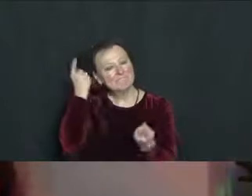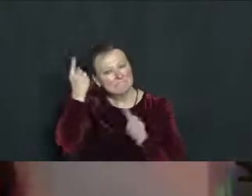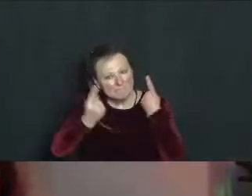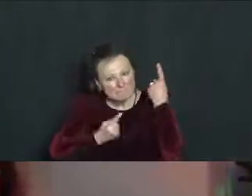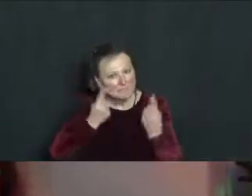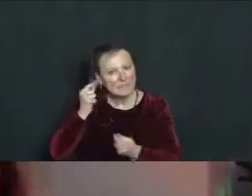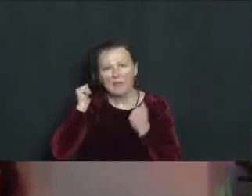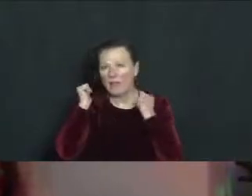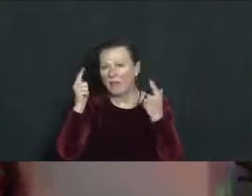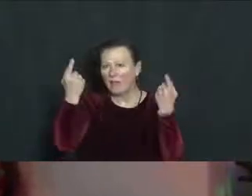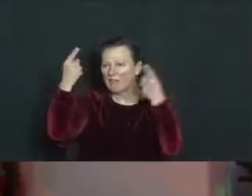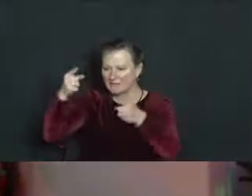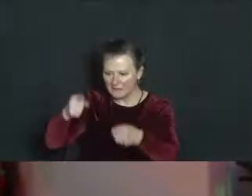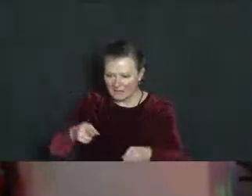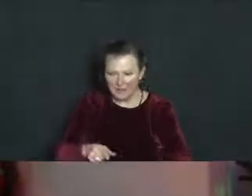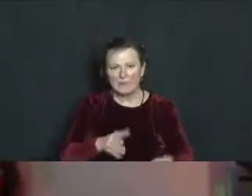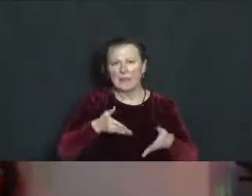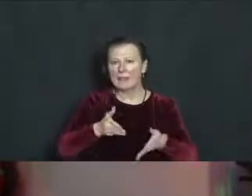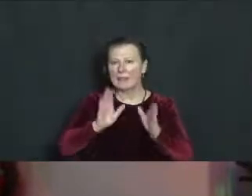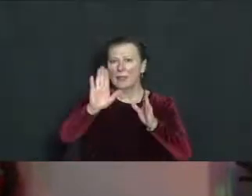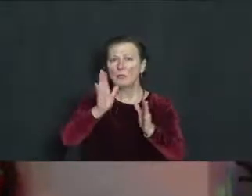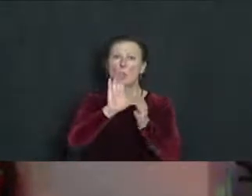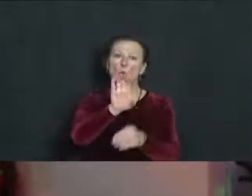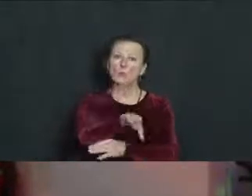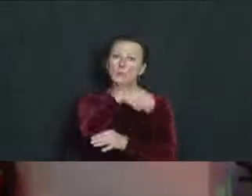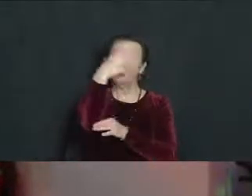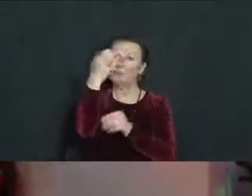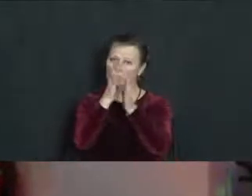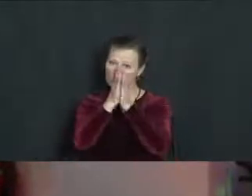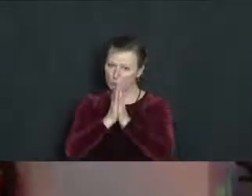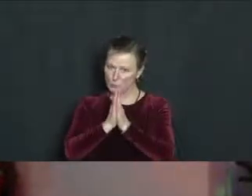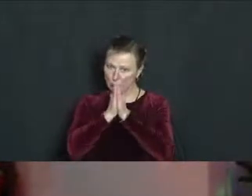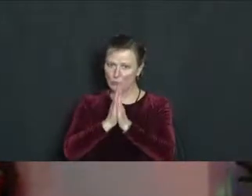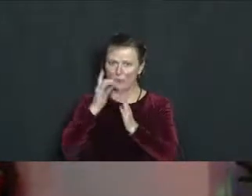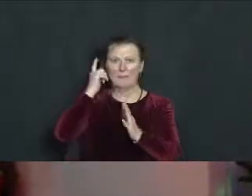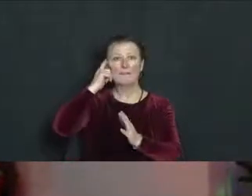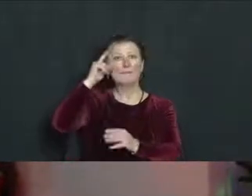is transpiring and let your Christmas prayer for